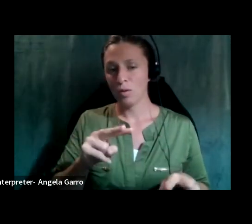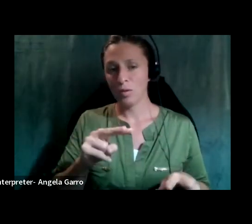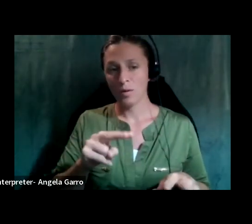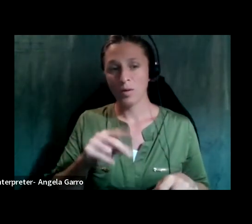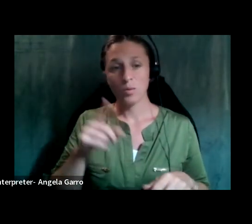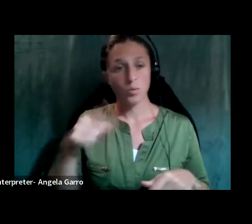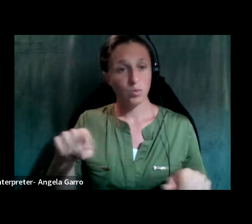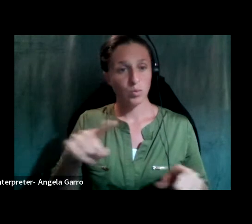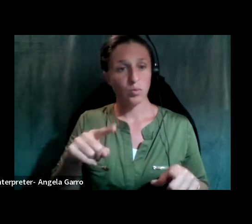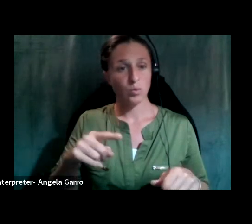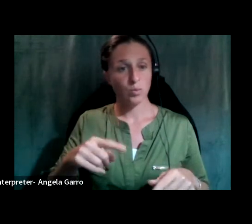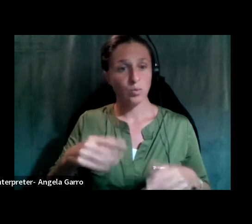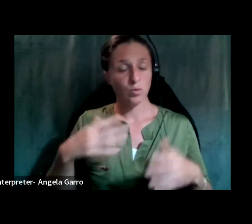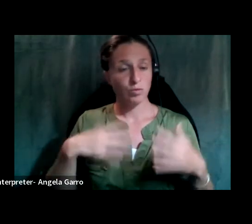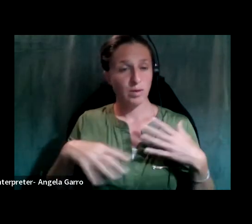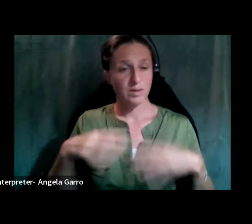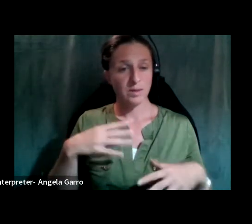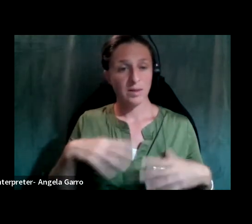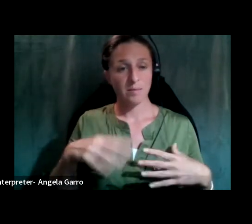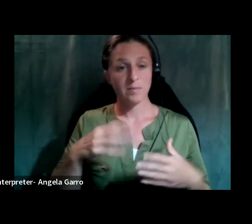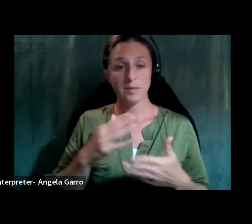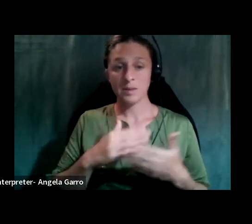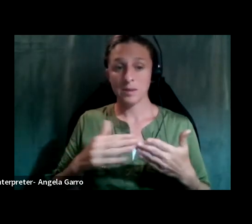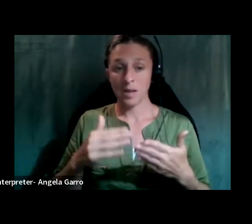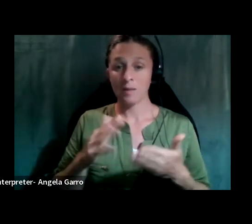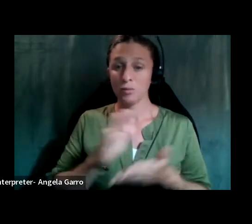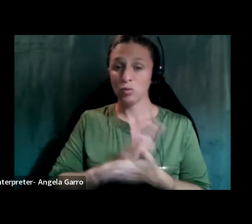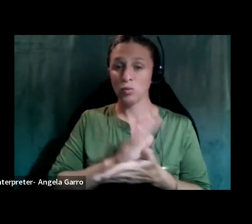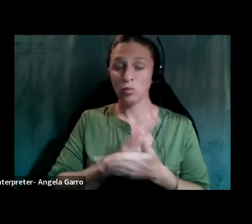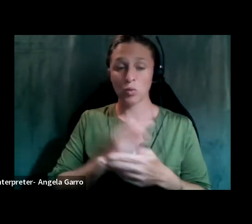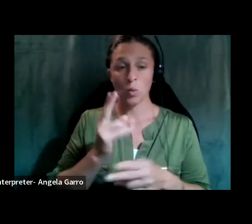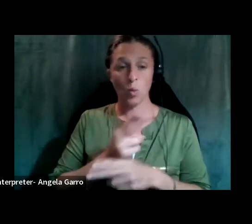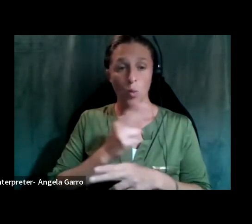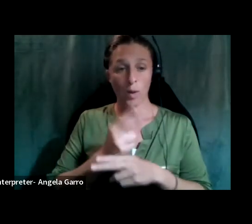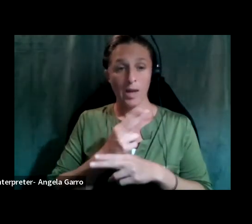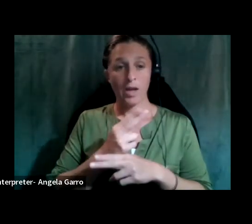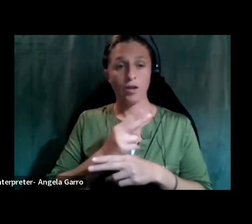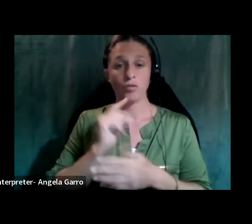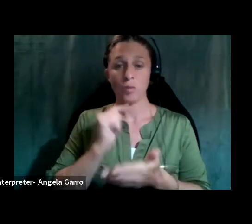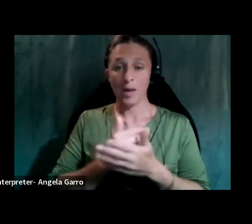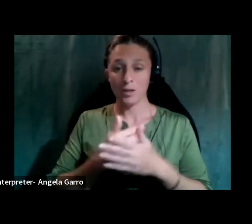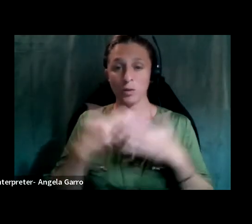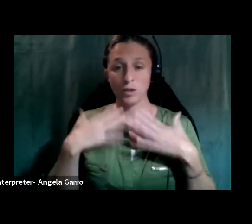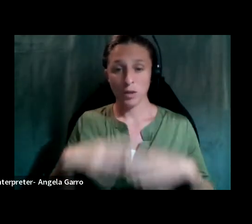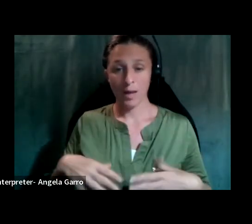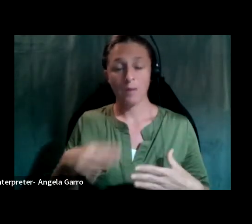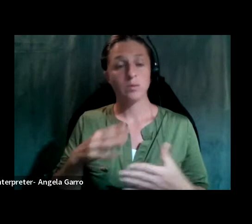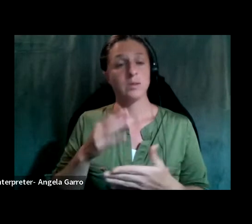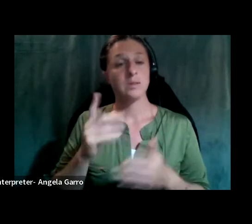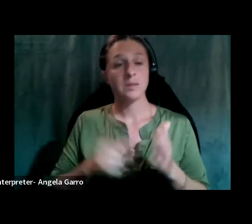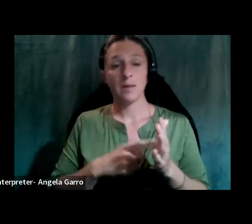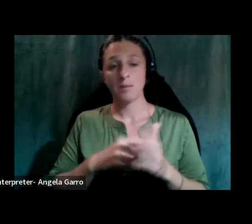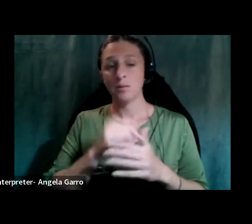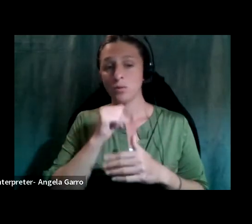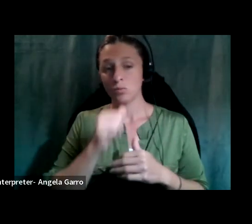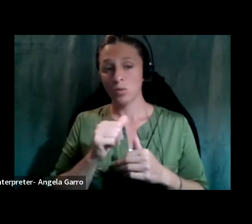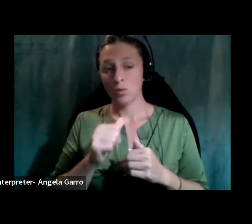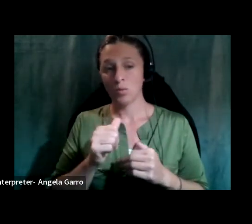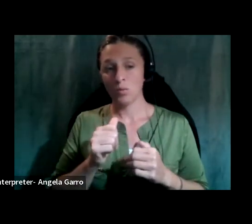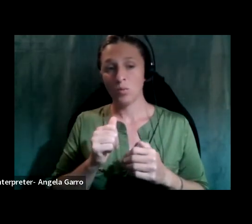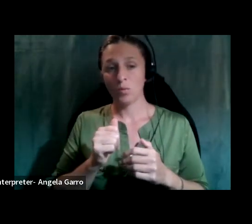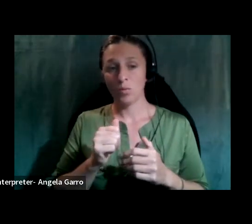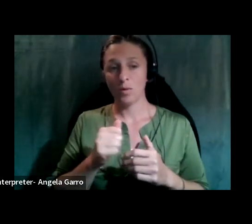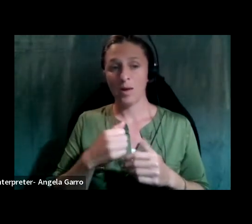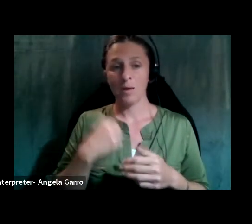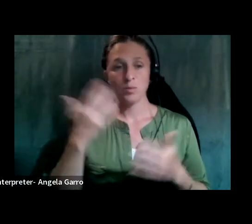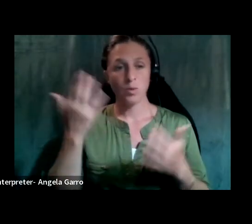You guys get dressed up. Sometimes some schools wear the graduation gowns, and sometimes you don't. They don't, I